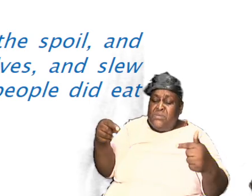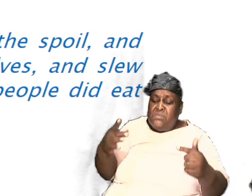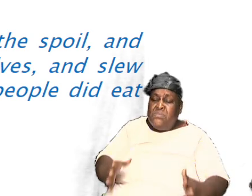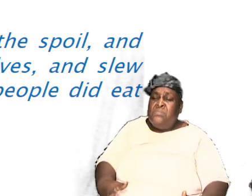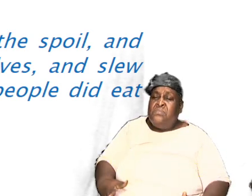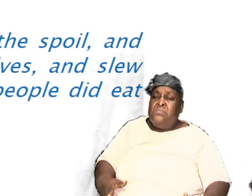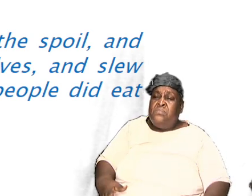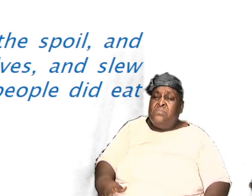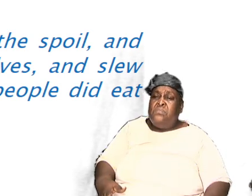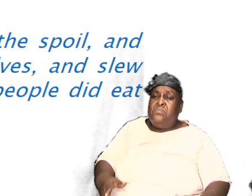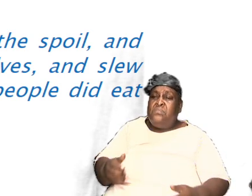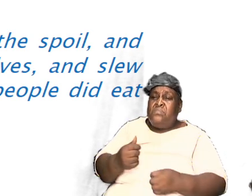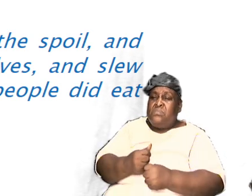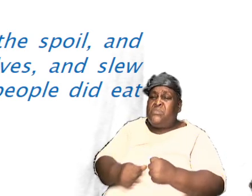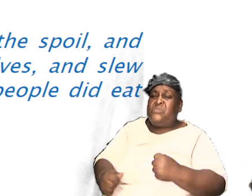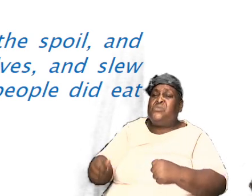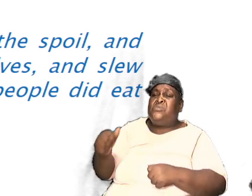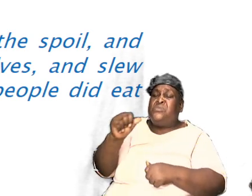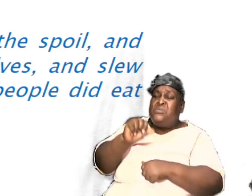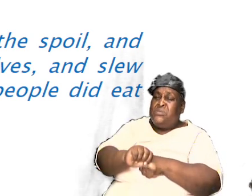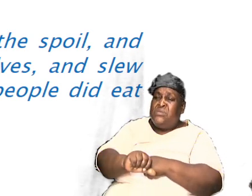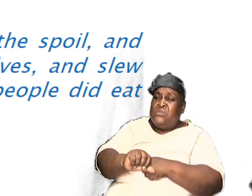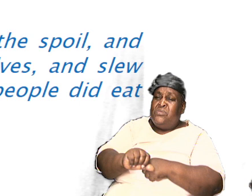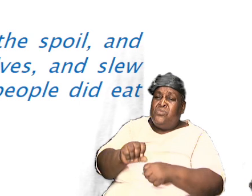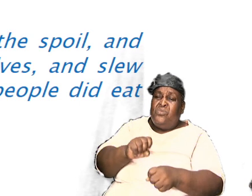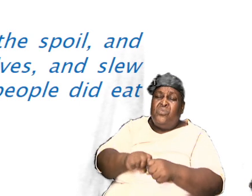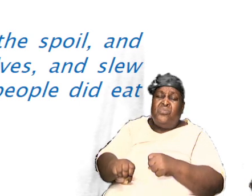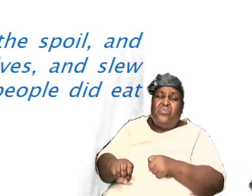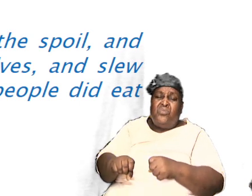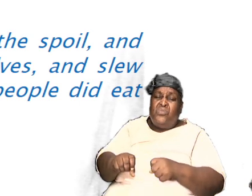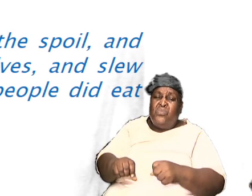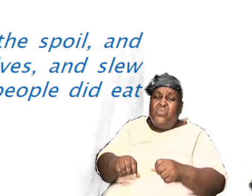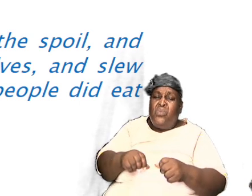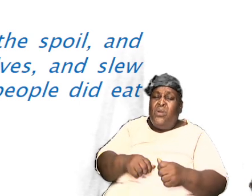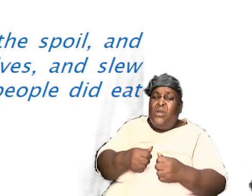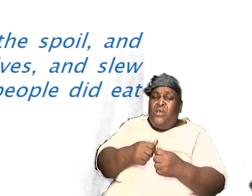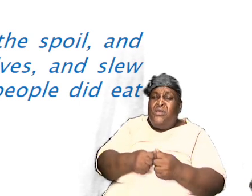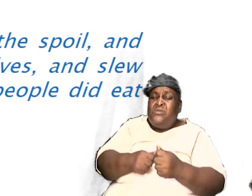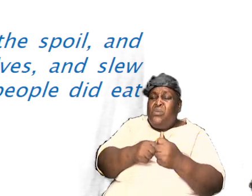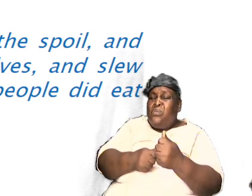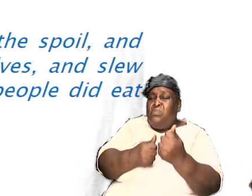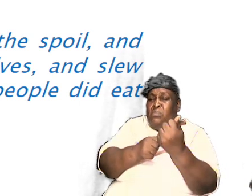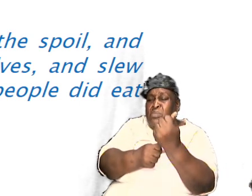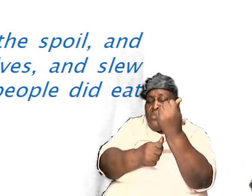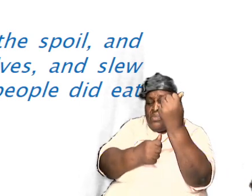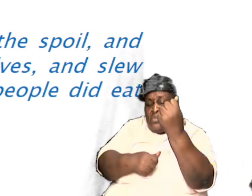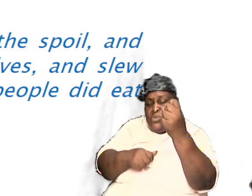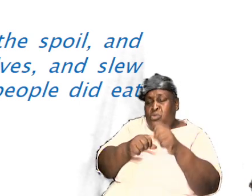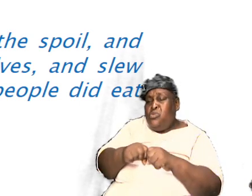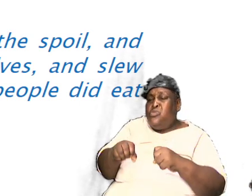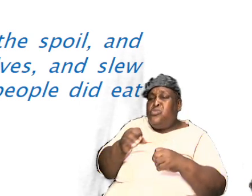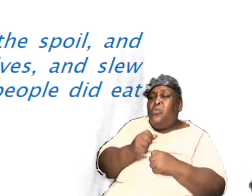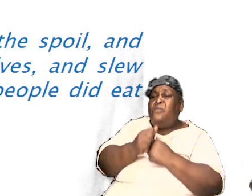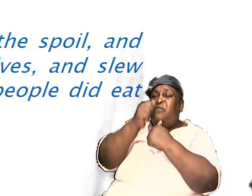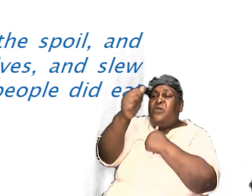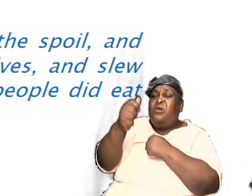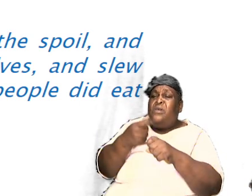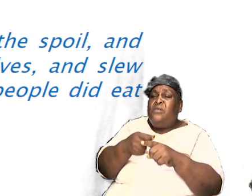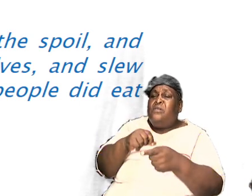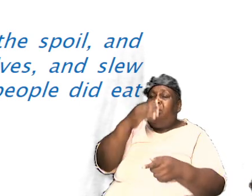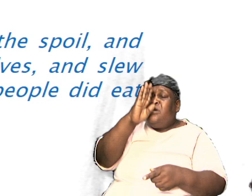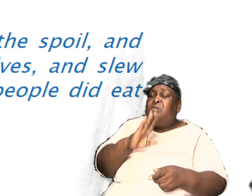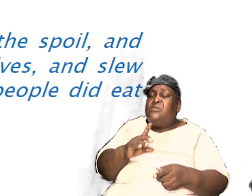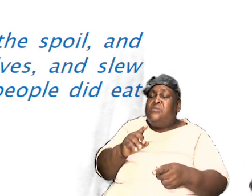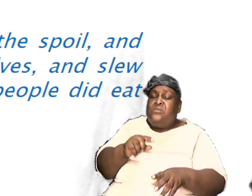one of the downfall of the man, because he drifted so far from God. He started doing things.